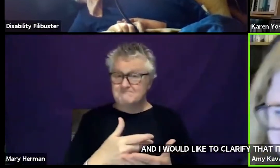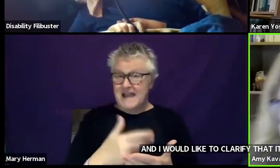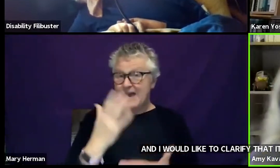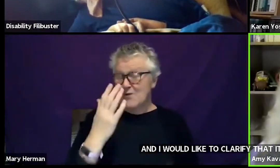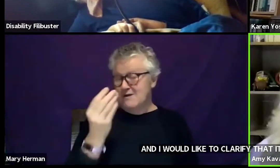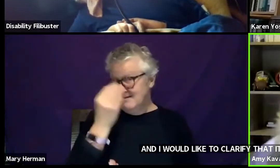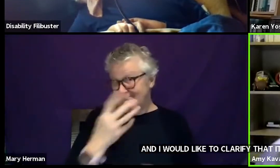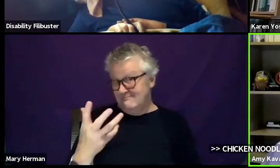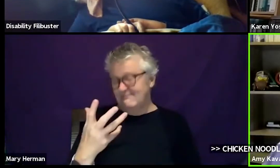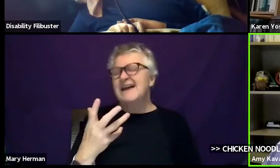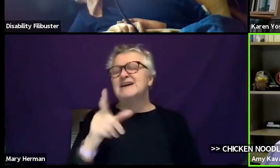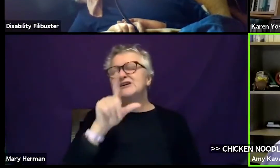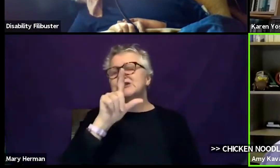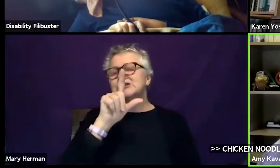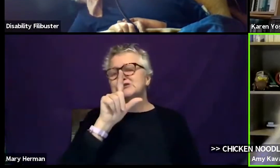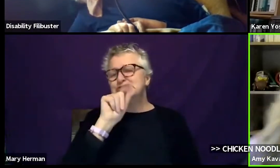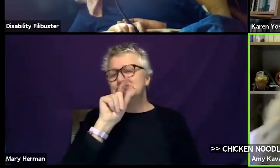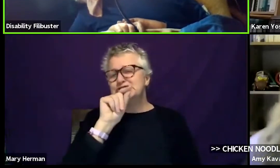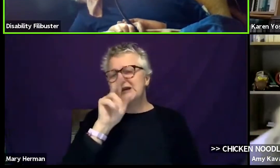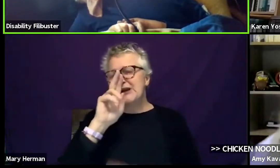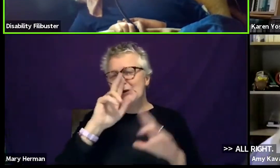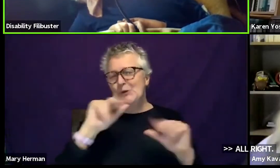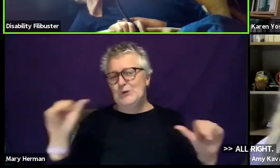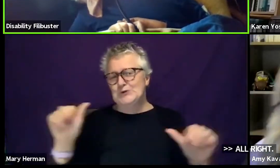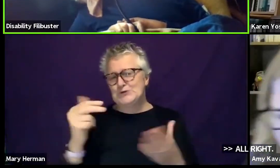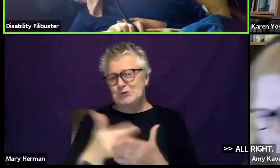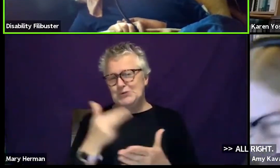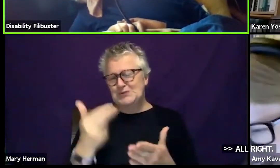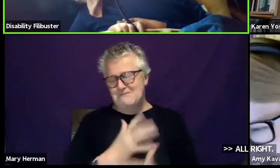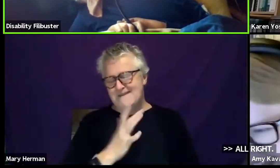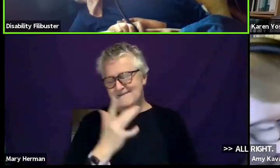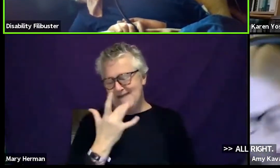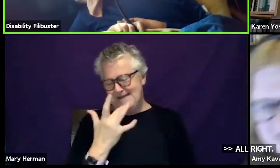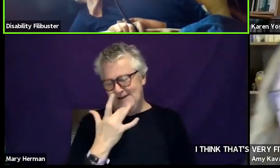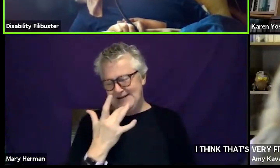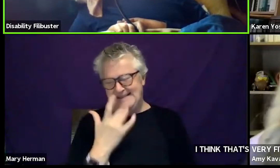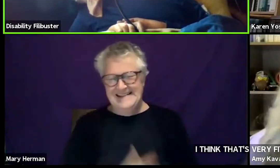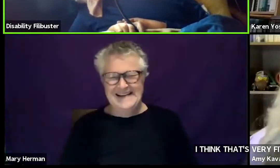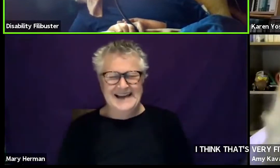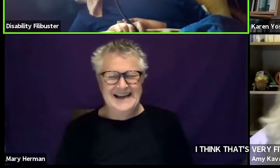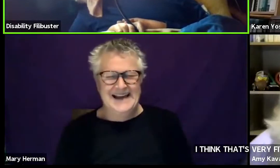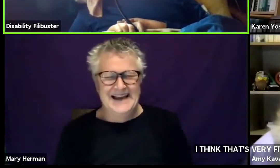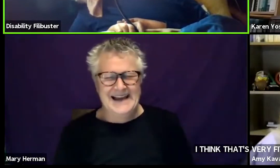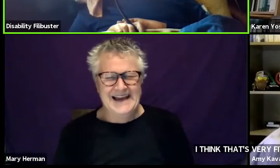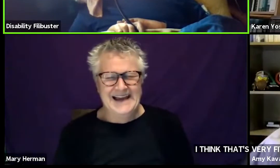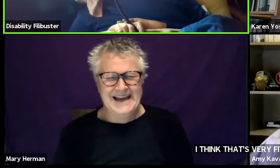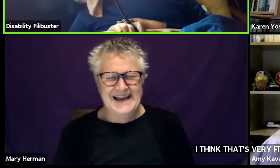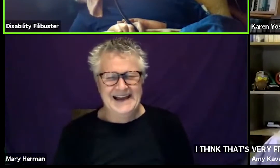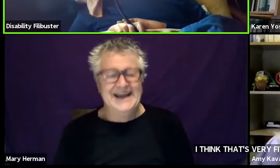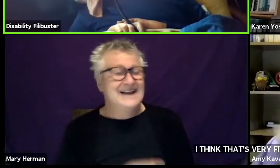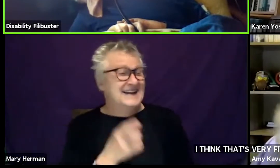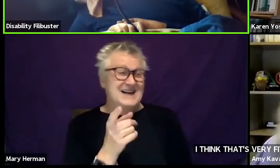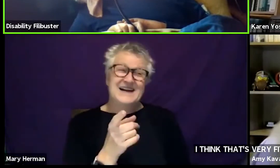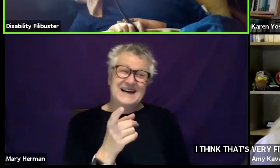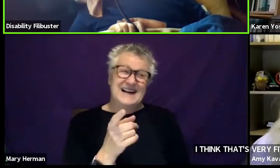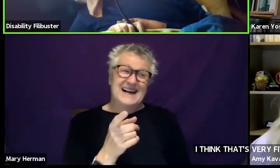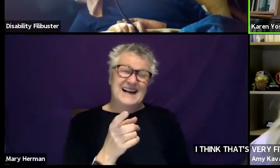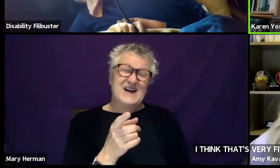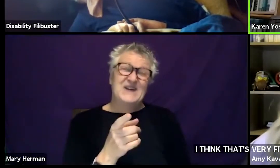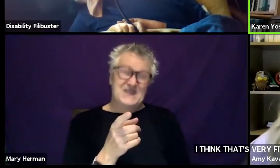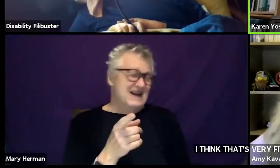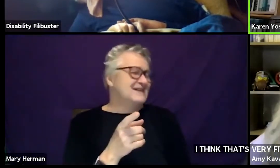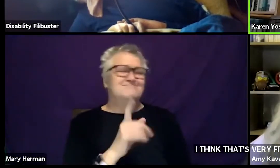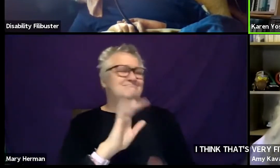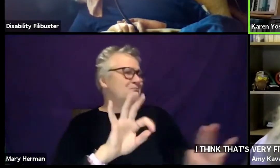I think that's very fitting. We're all going to need a lot of that in the next few days